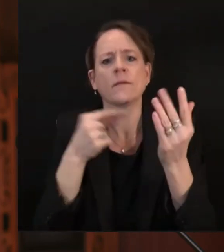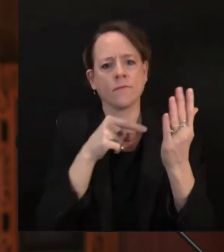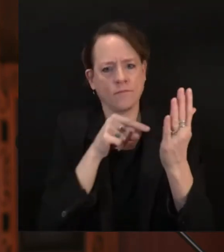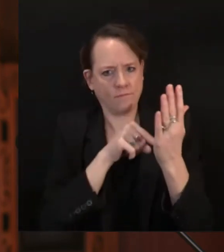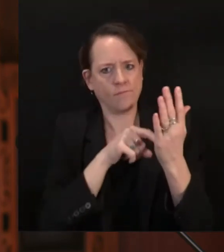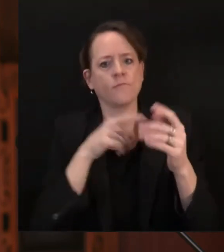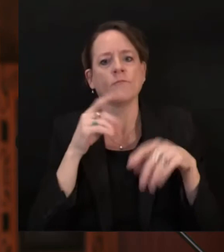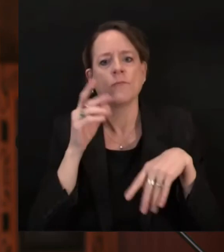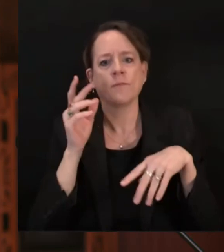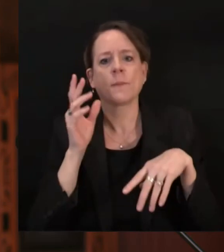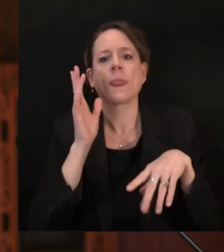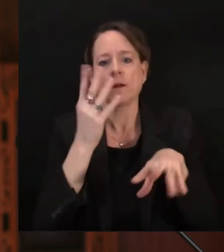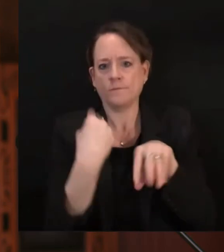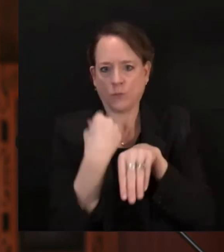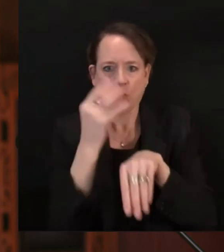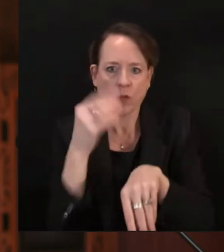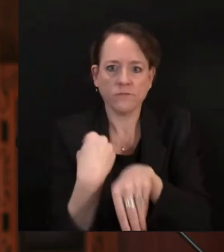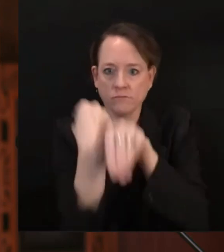collection occurs.